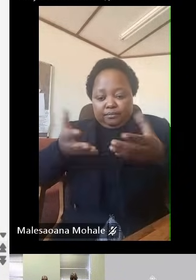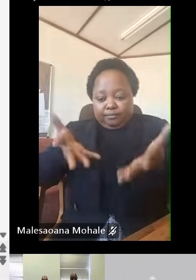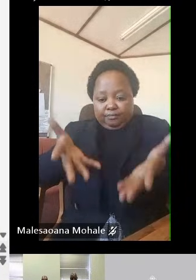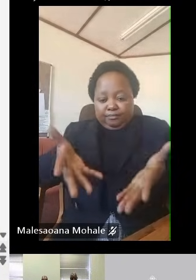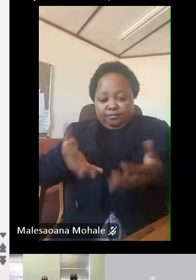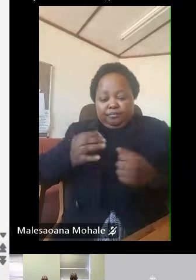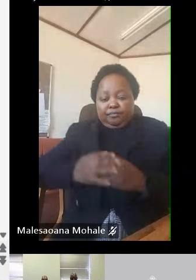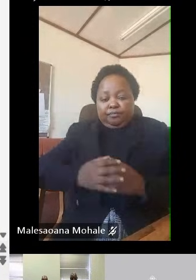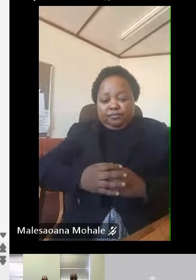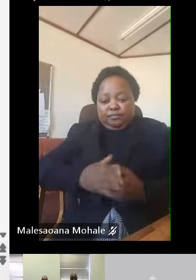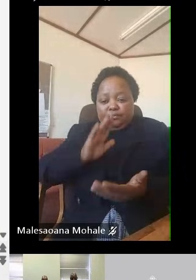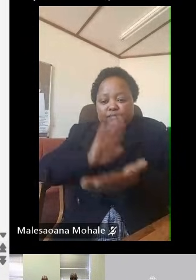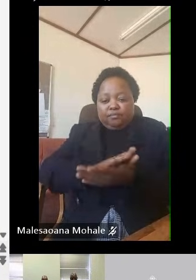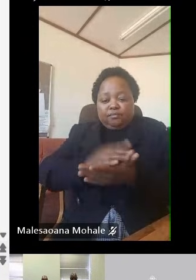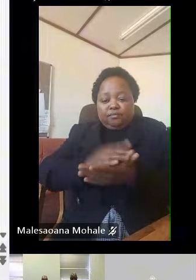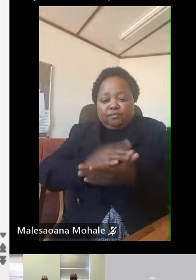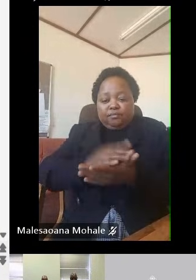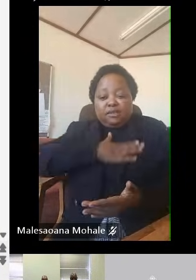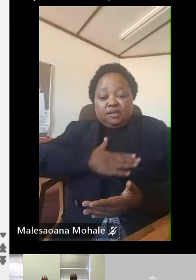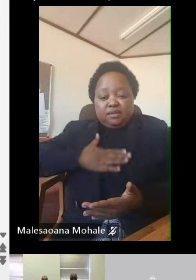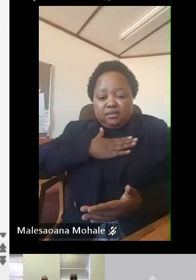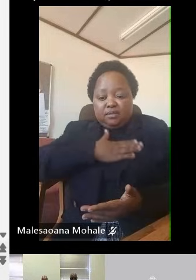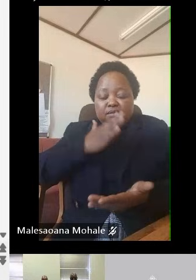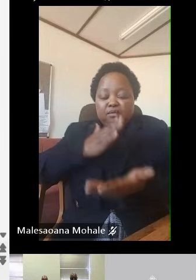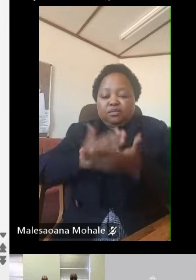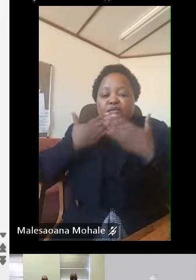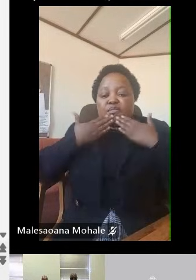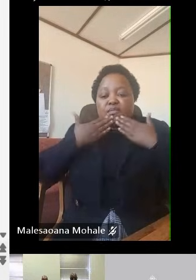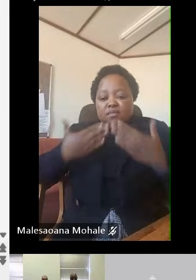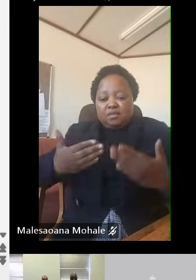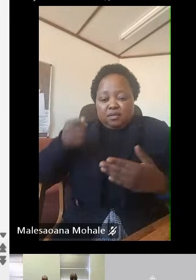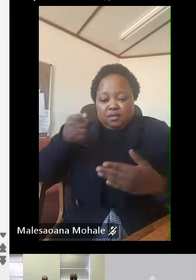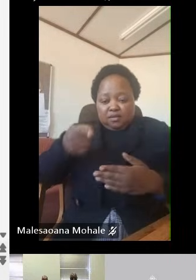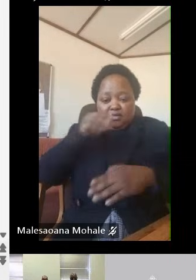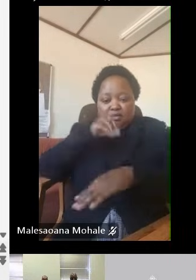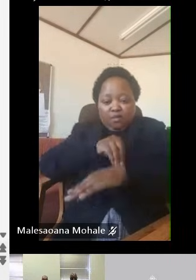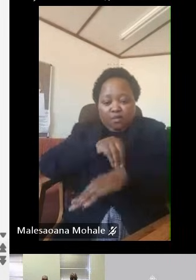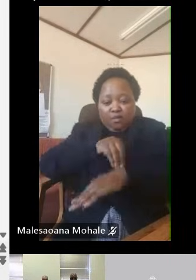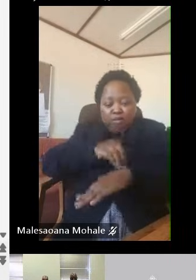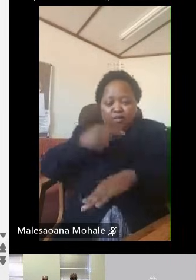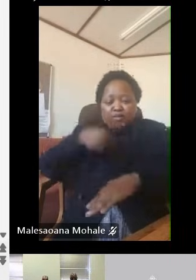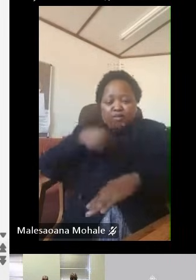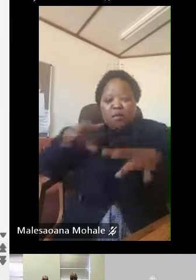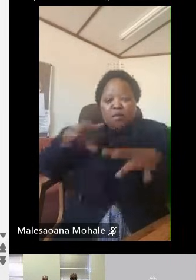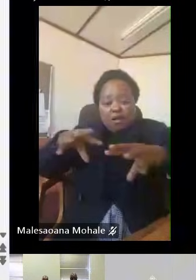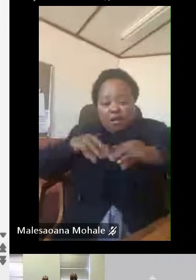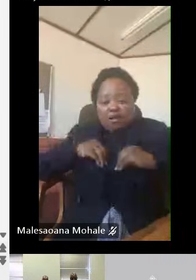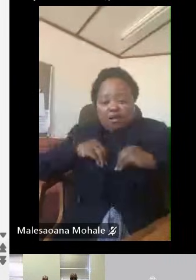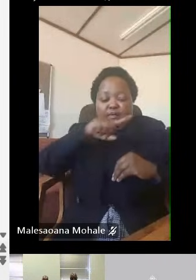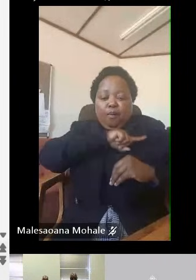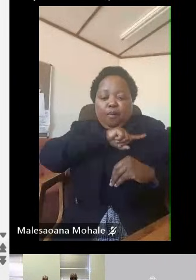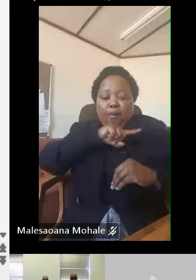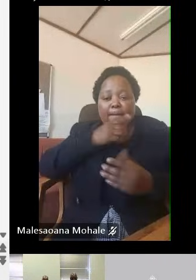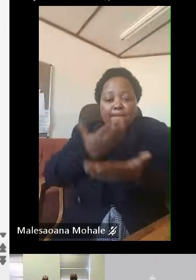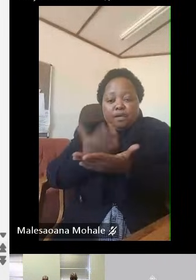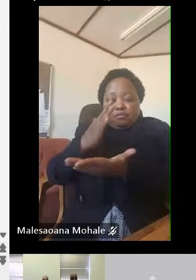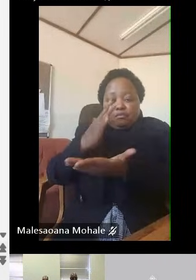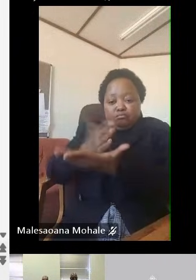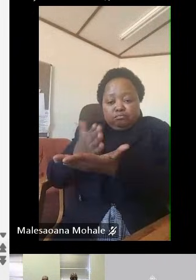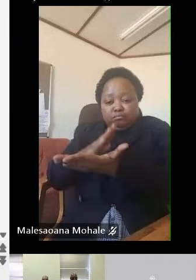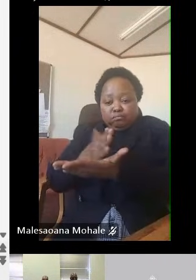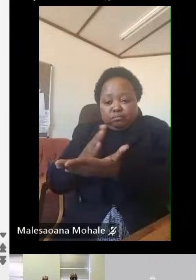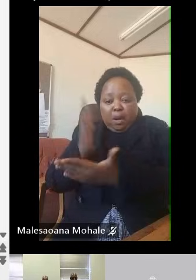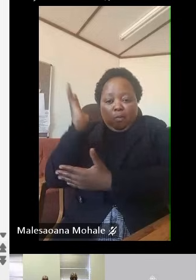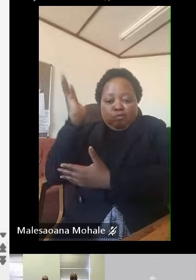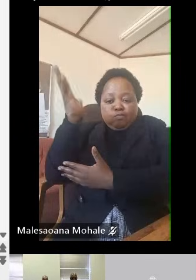And I would really love to appreciate this opportunity that I have received to come and share the insight on the issue